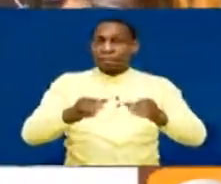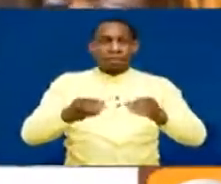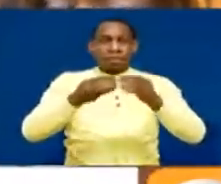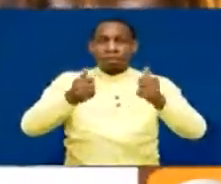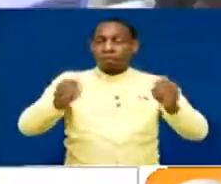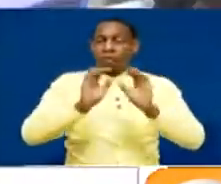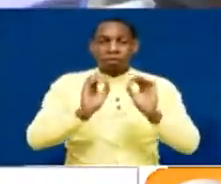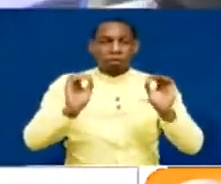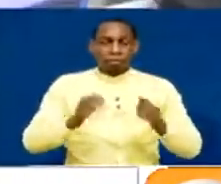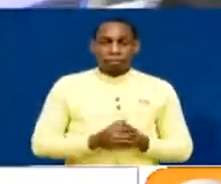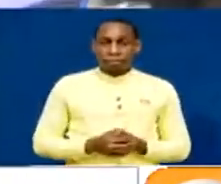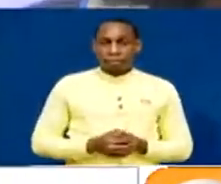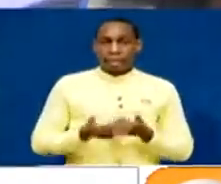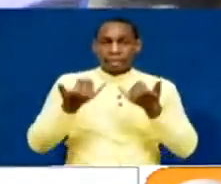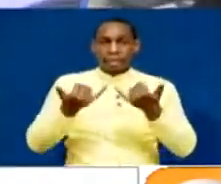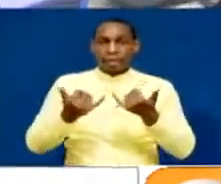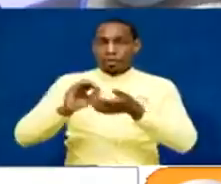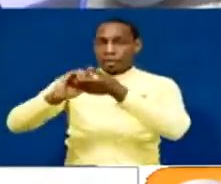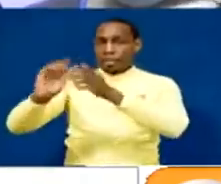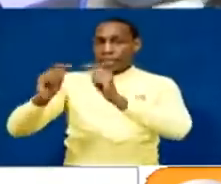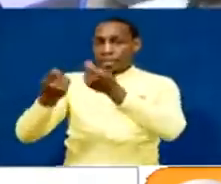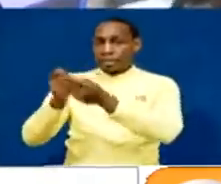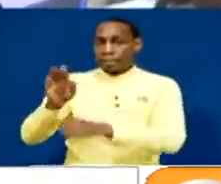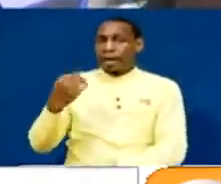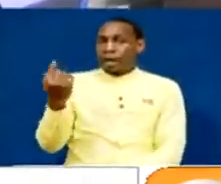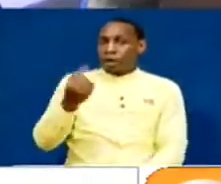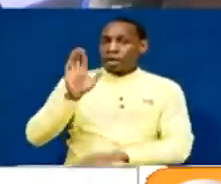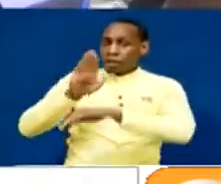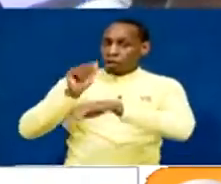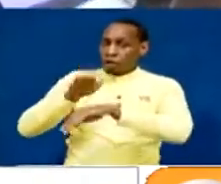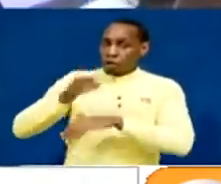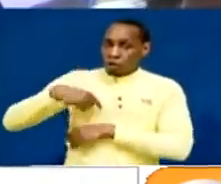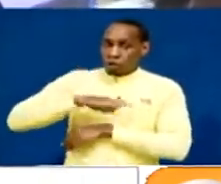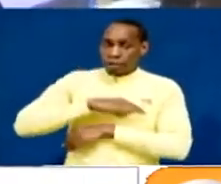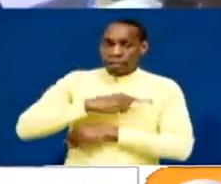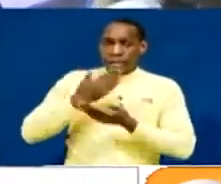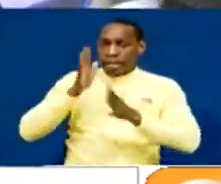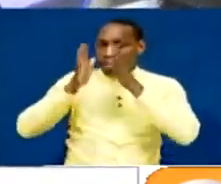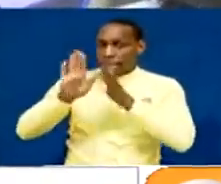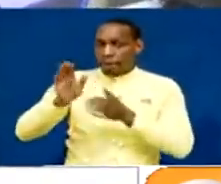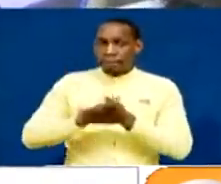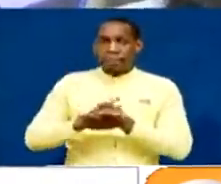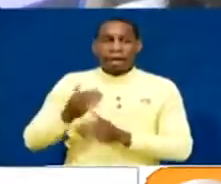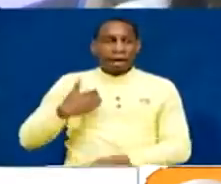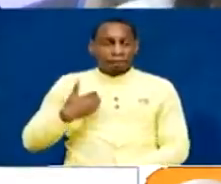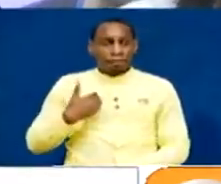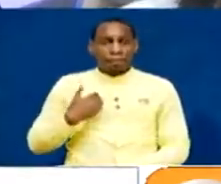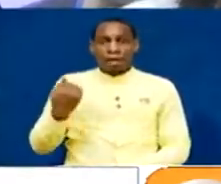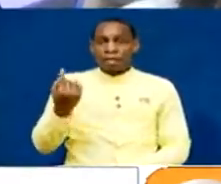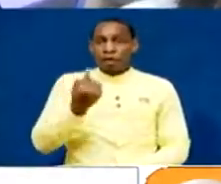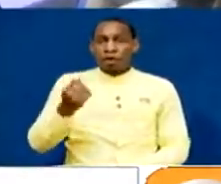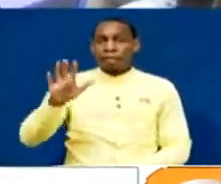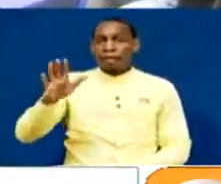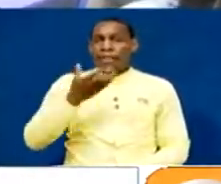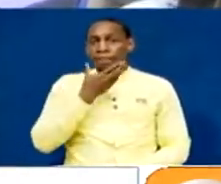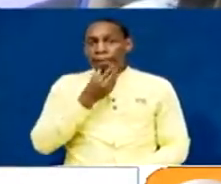hayajapata kukwamua. To the handshake team, they only call us, and any initiative they always have is just about